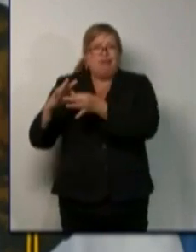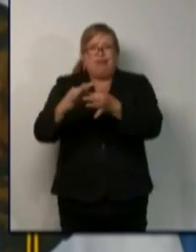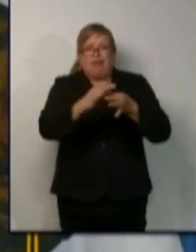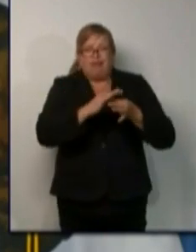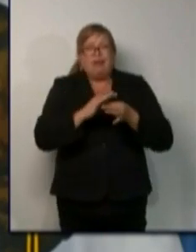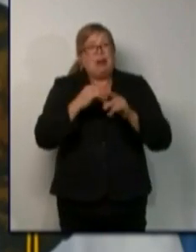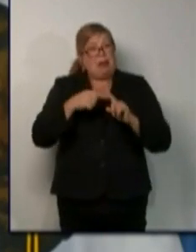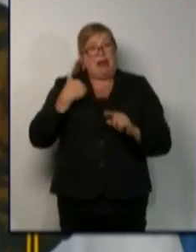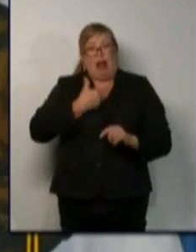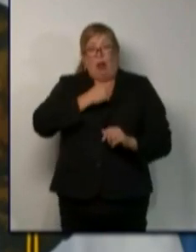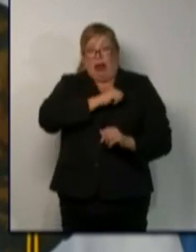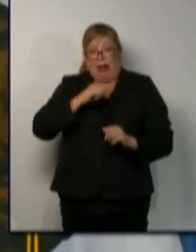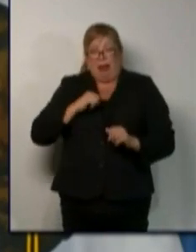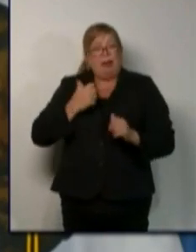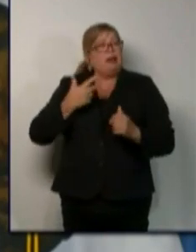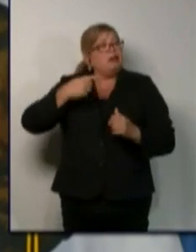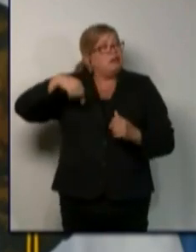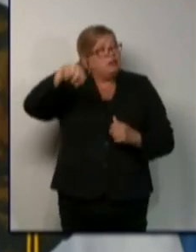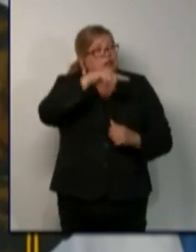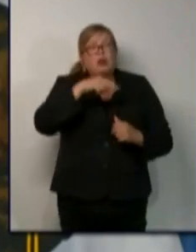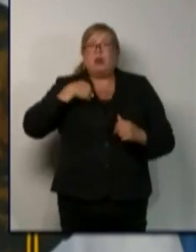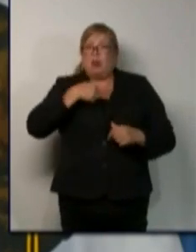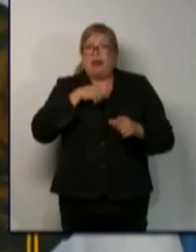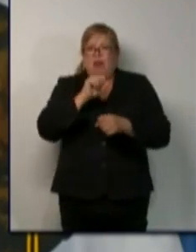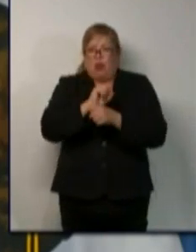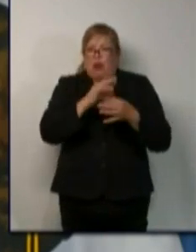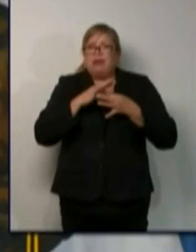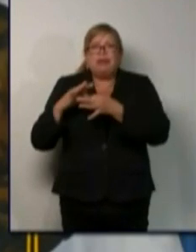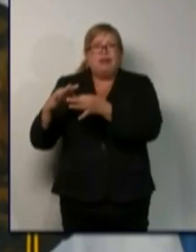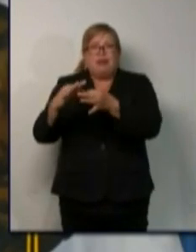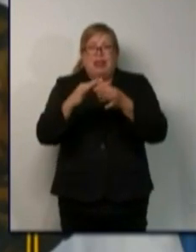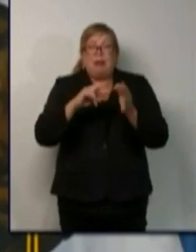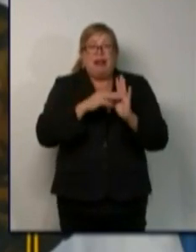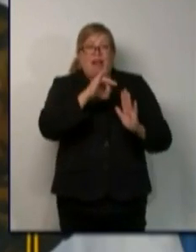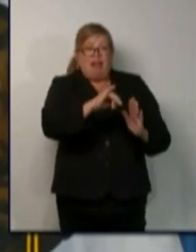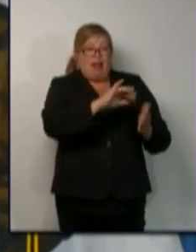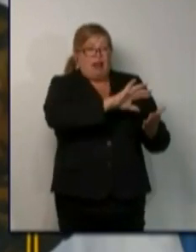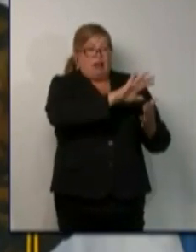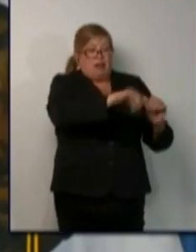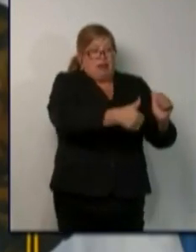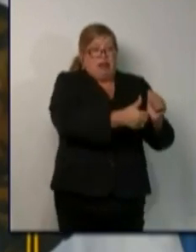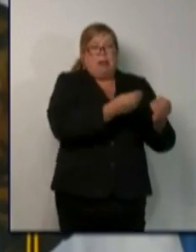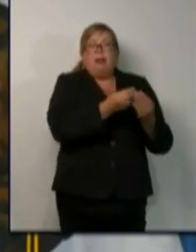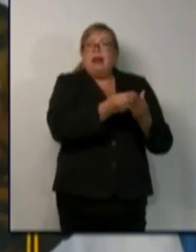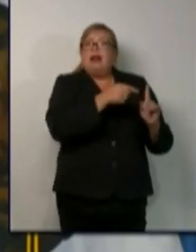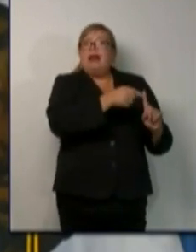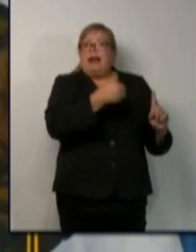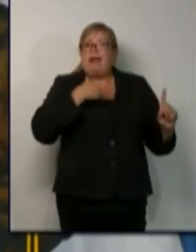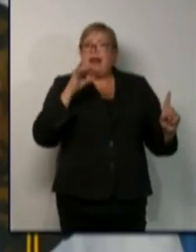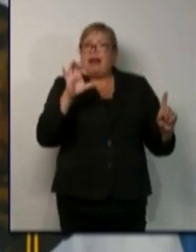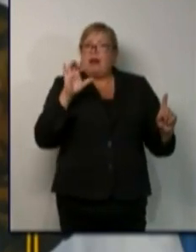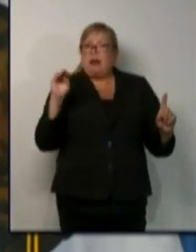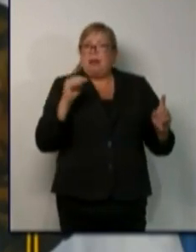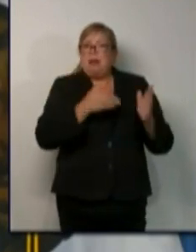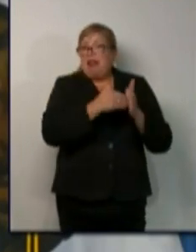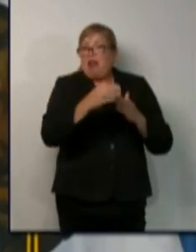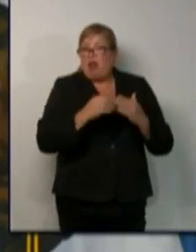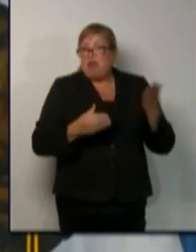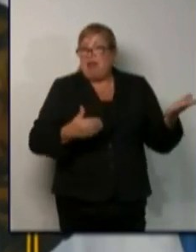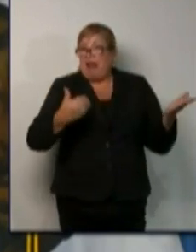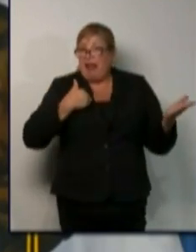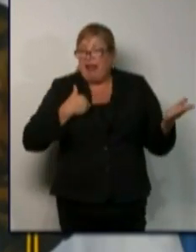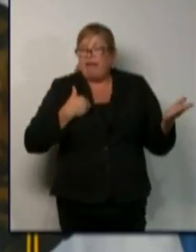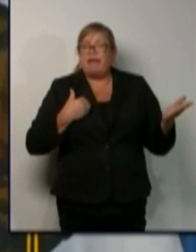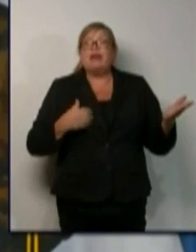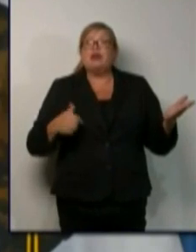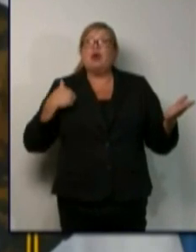of our administration and the previous administration. That reserve account has $900 million in it. We propose